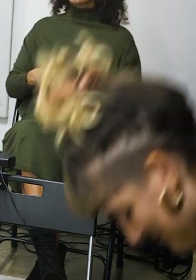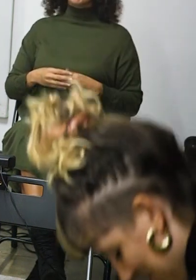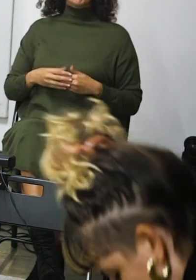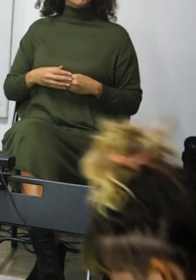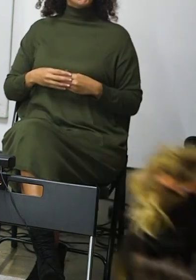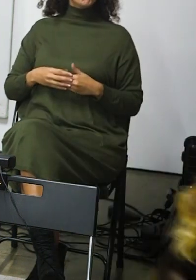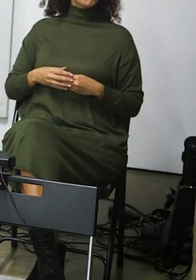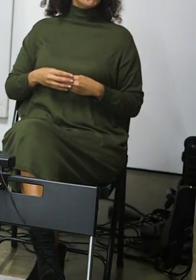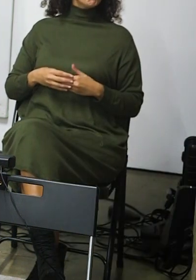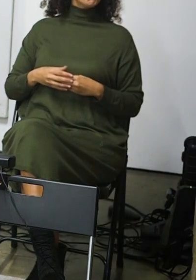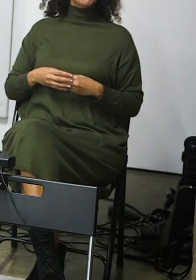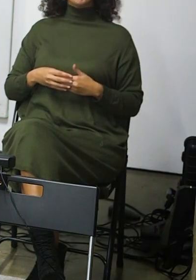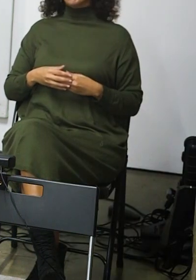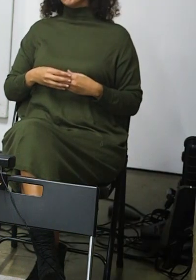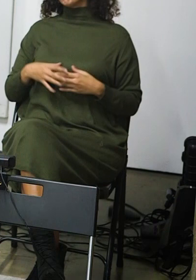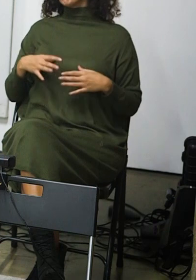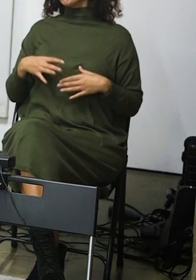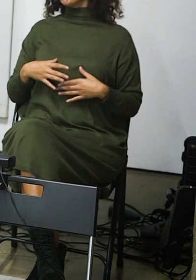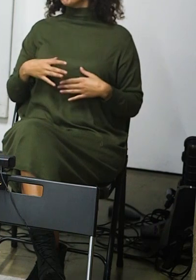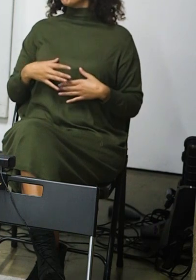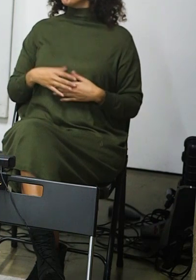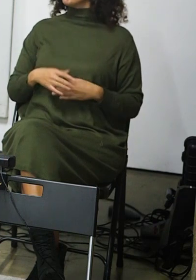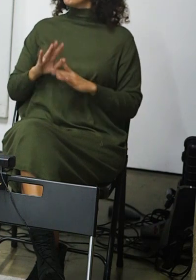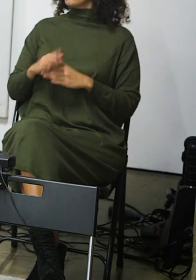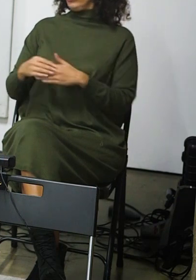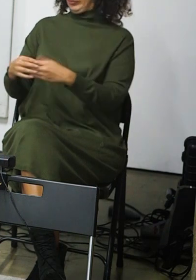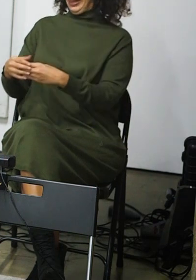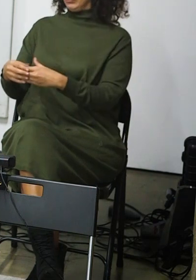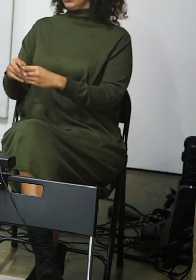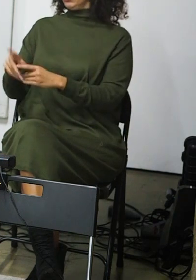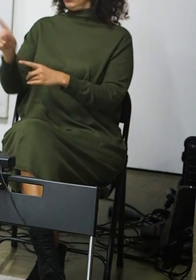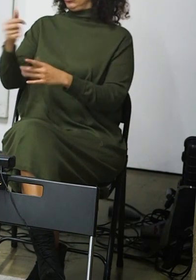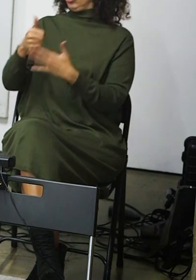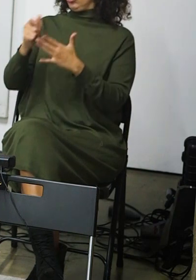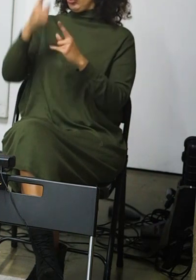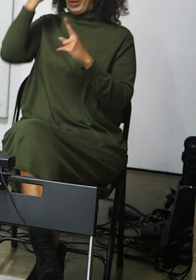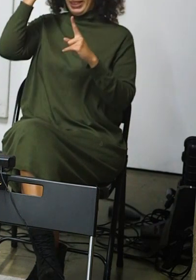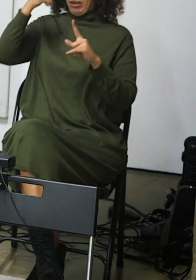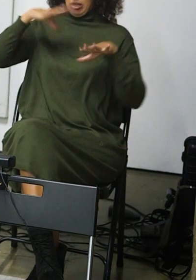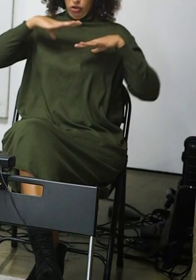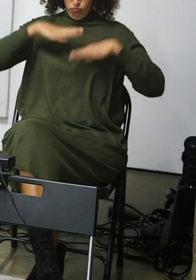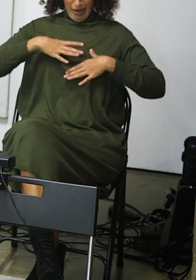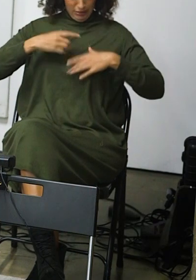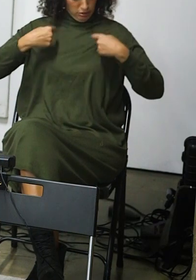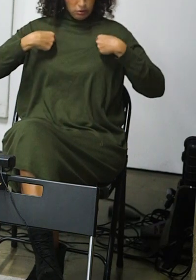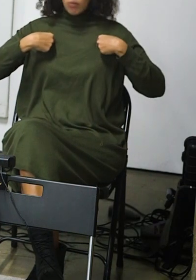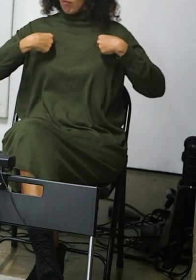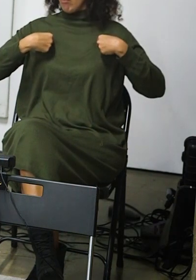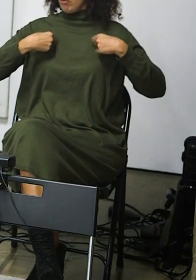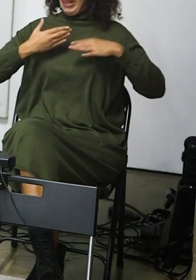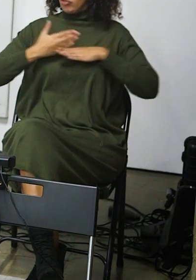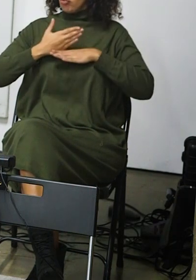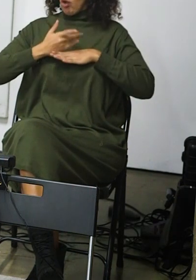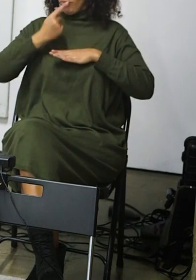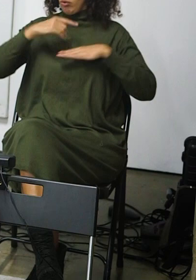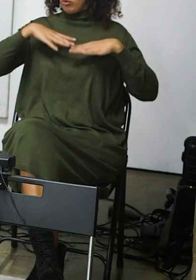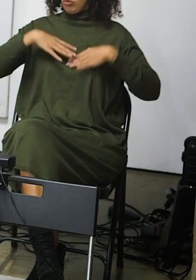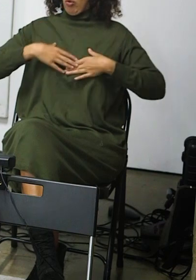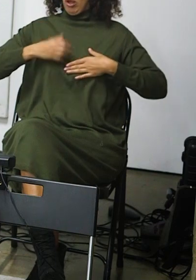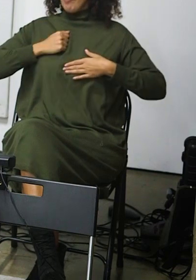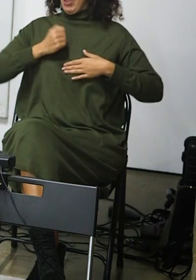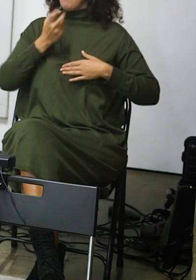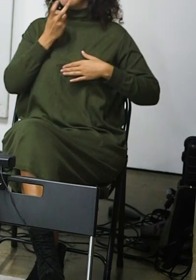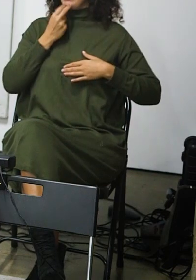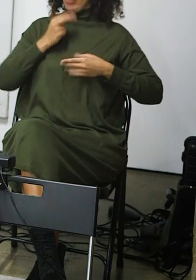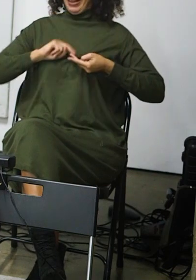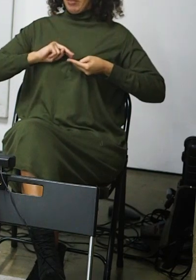to thinking about rest as a way, is often something that we do in order to then become productive again, thinking